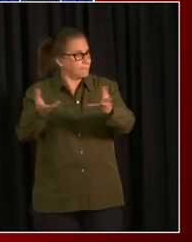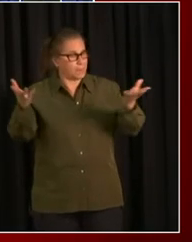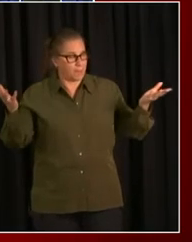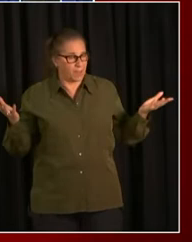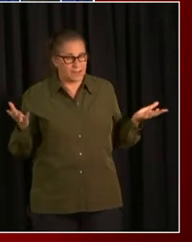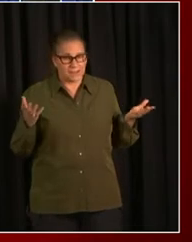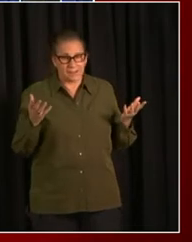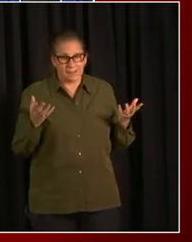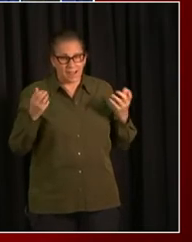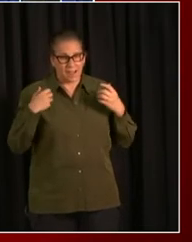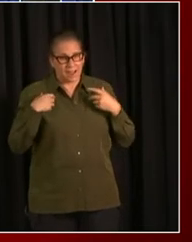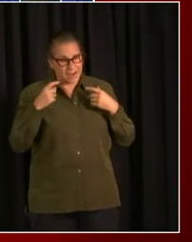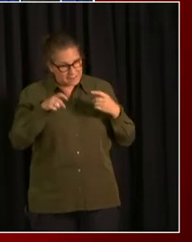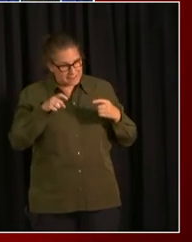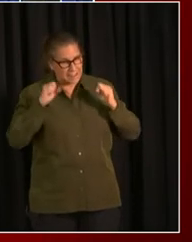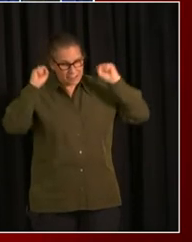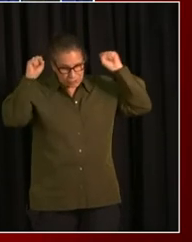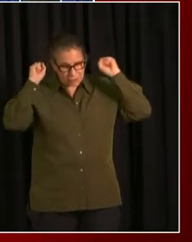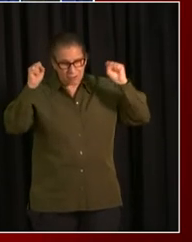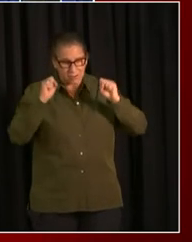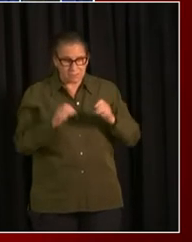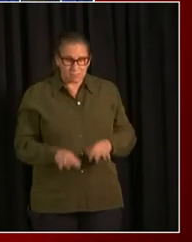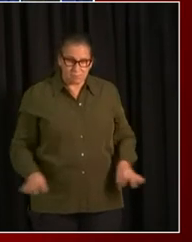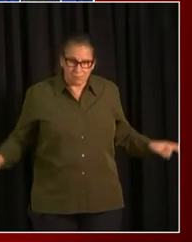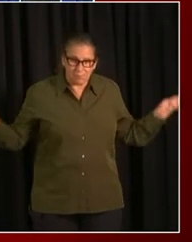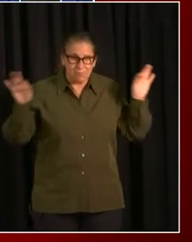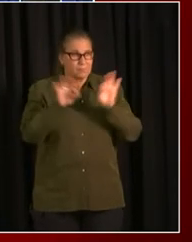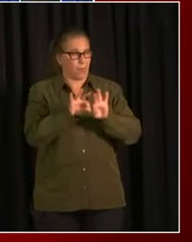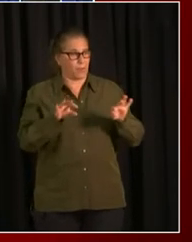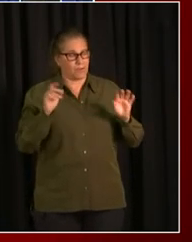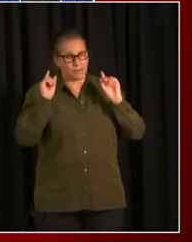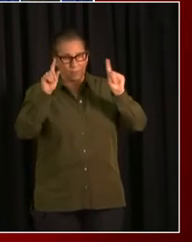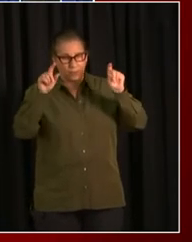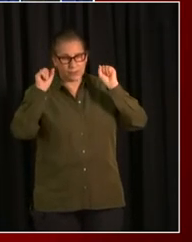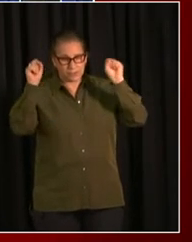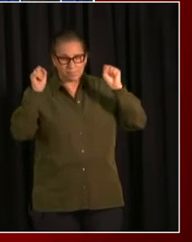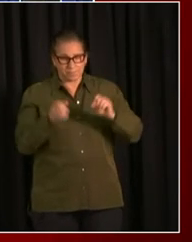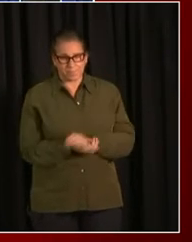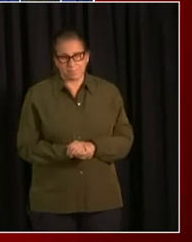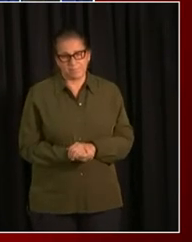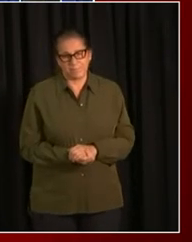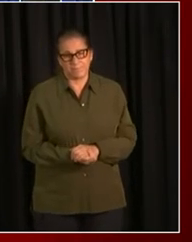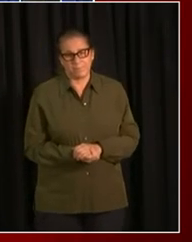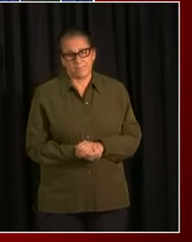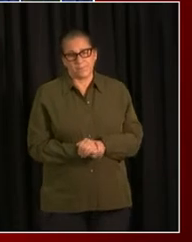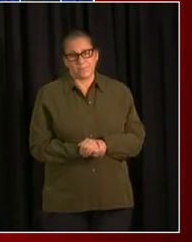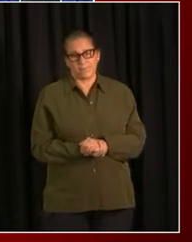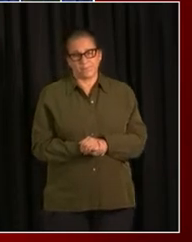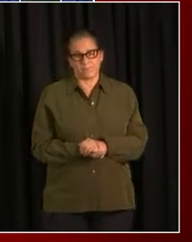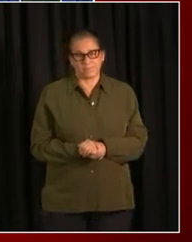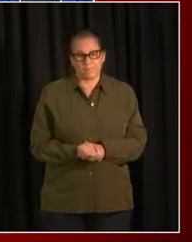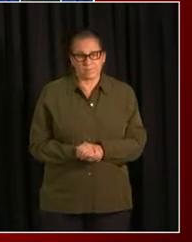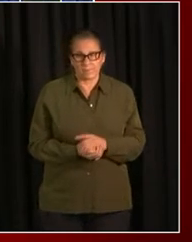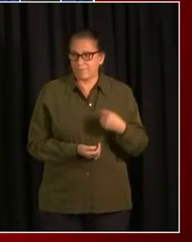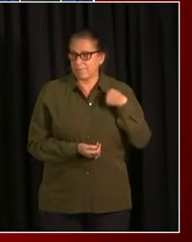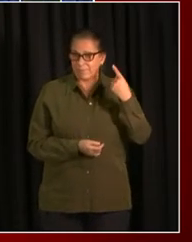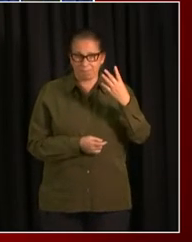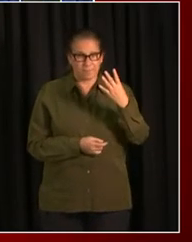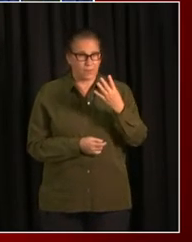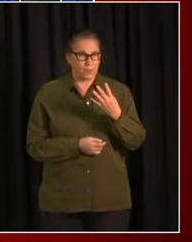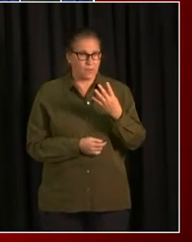things. Exercise is key. So and this has already been 4 or 5 months now.